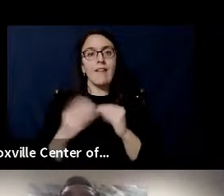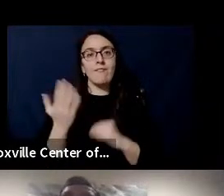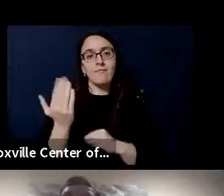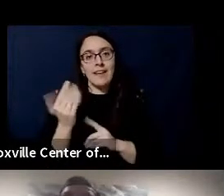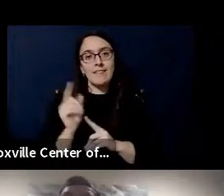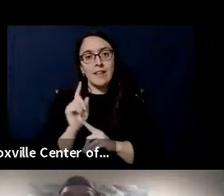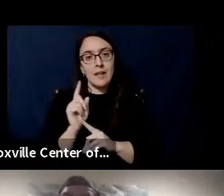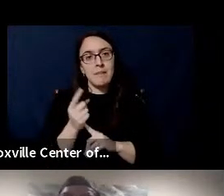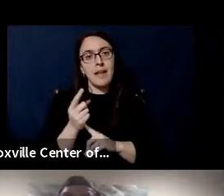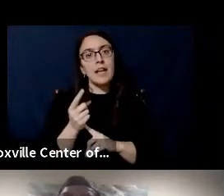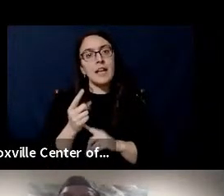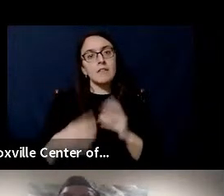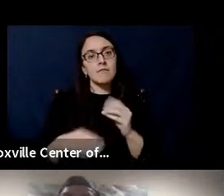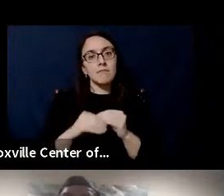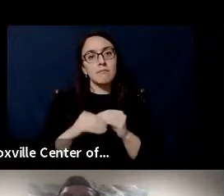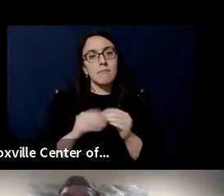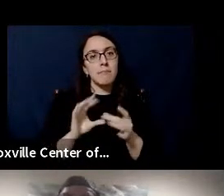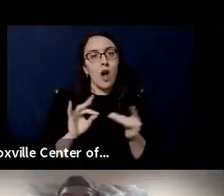forum.